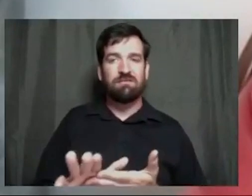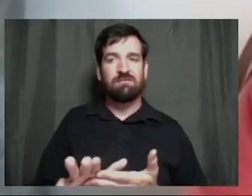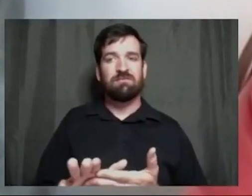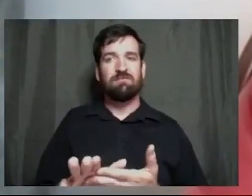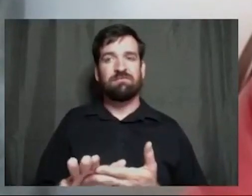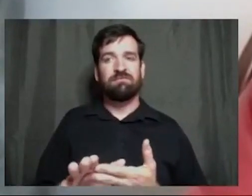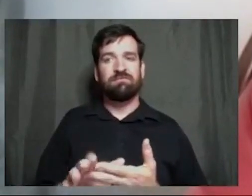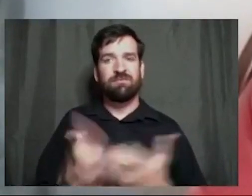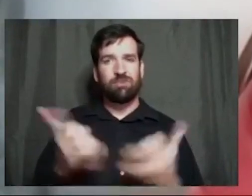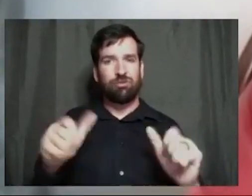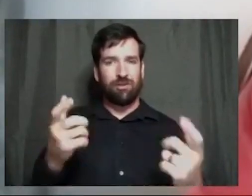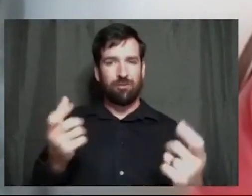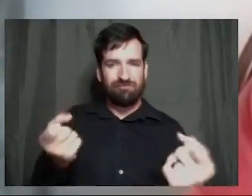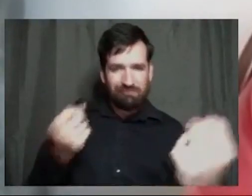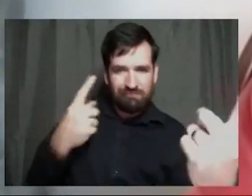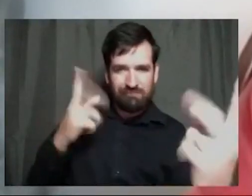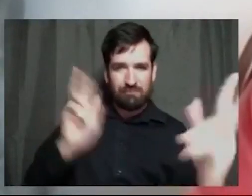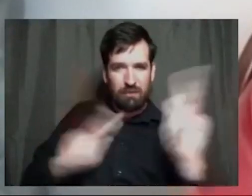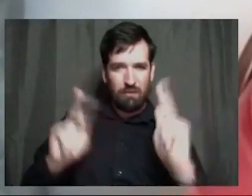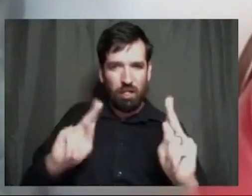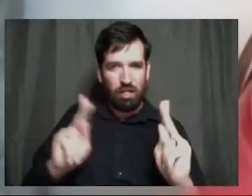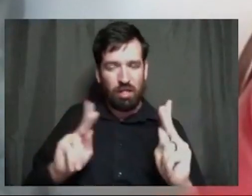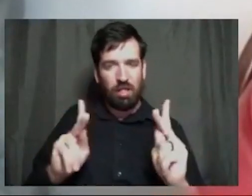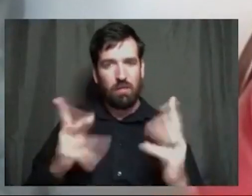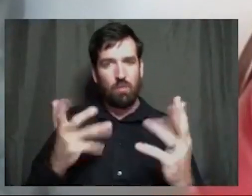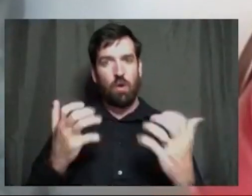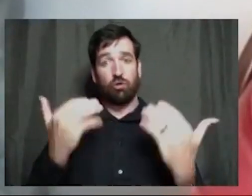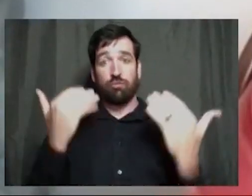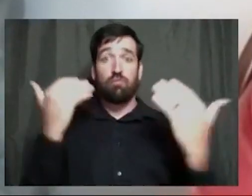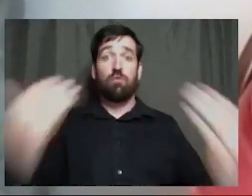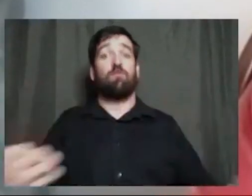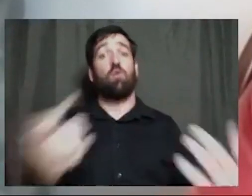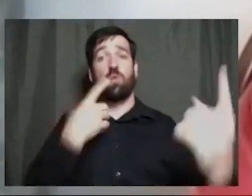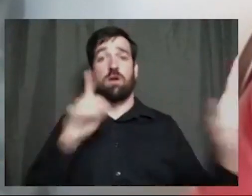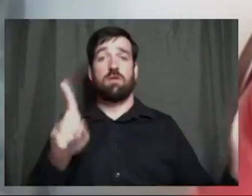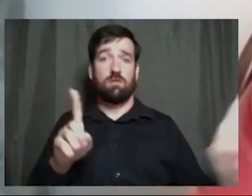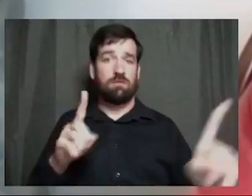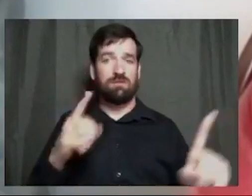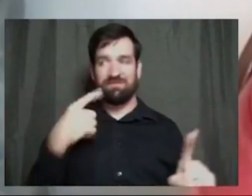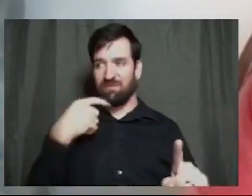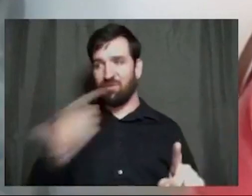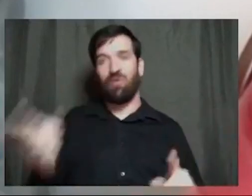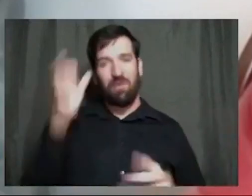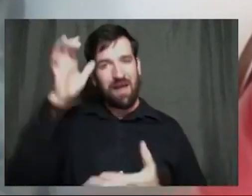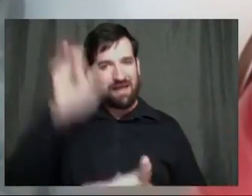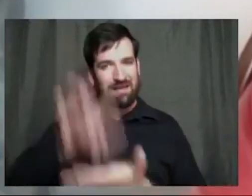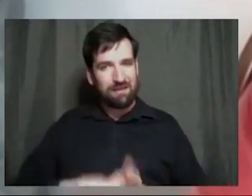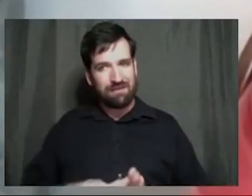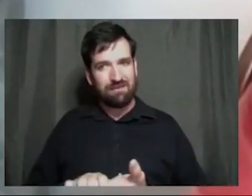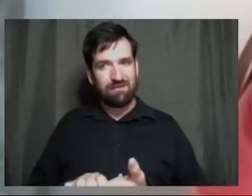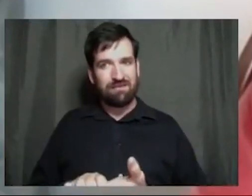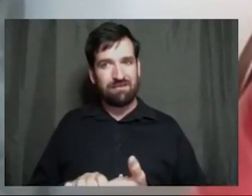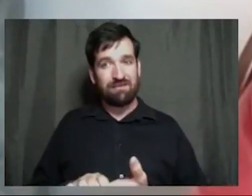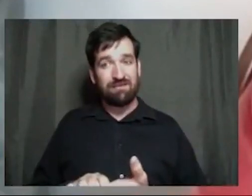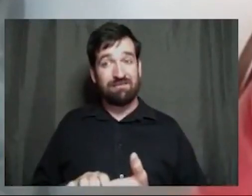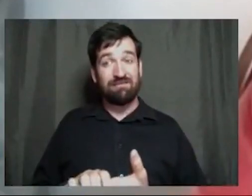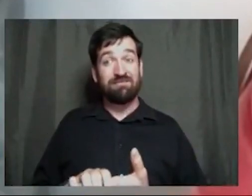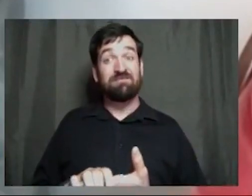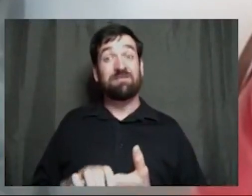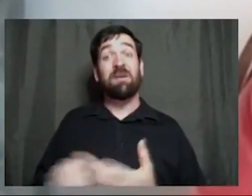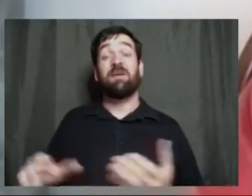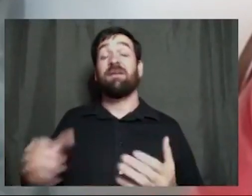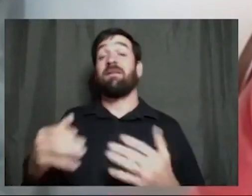a place of understanding and wanting to move forward. Because, I told my husband, you catch more flies with honey than